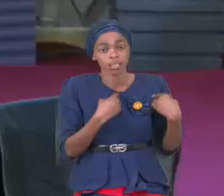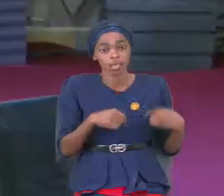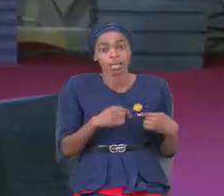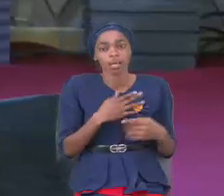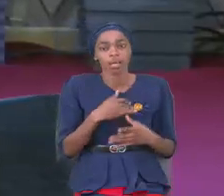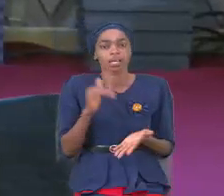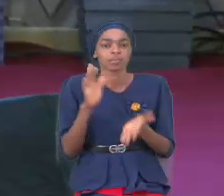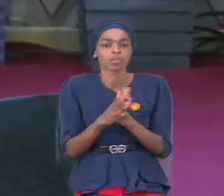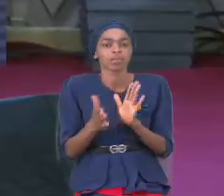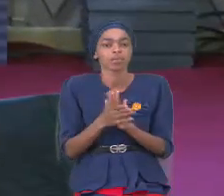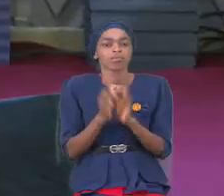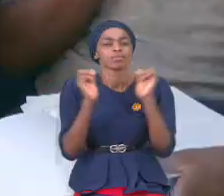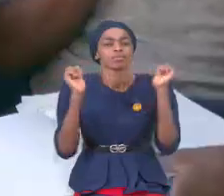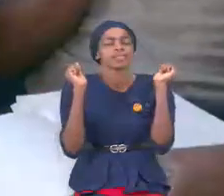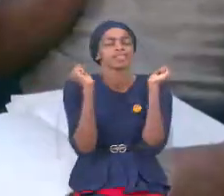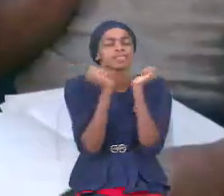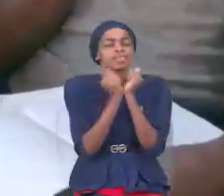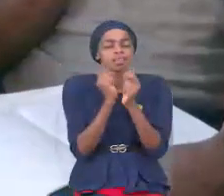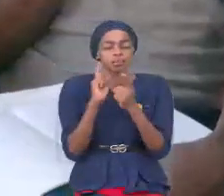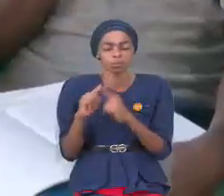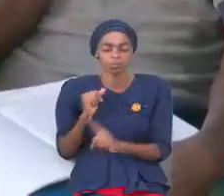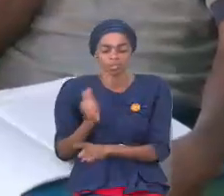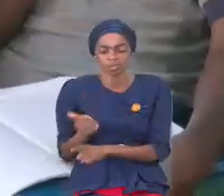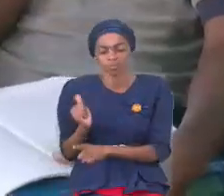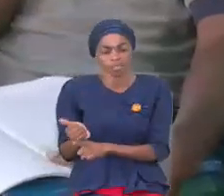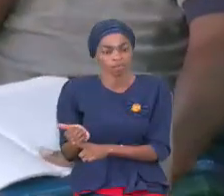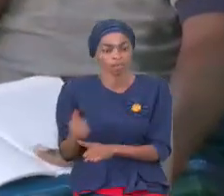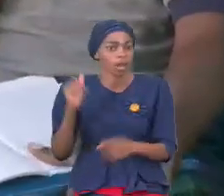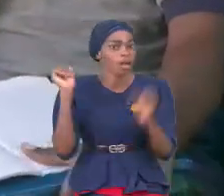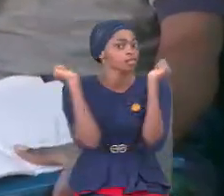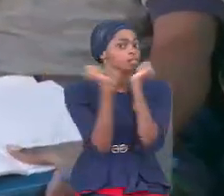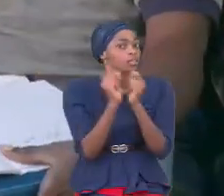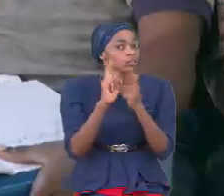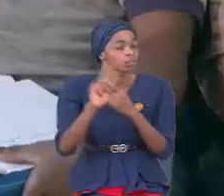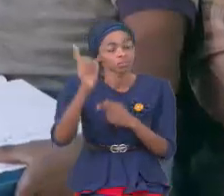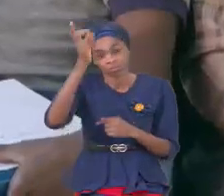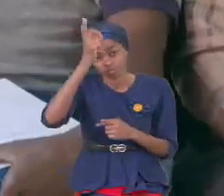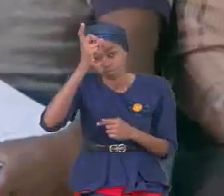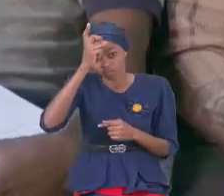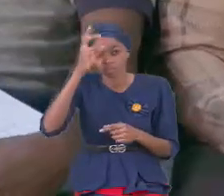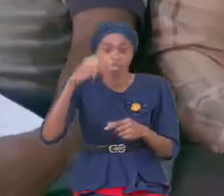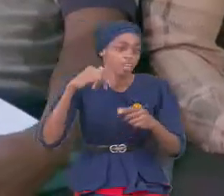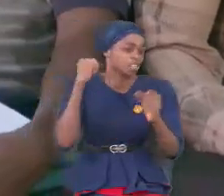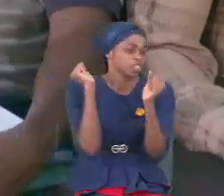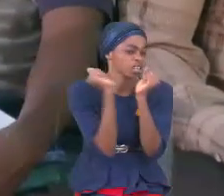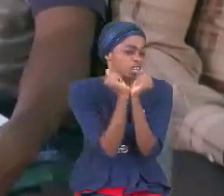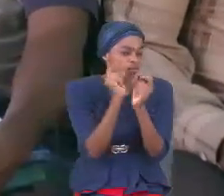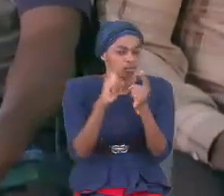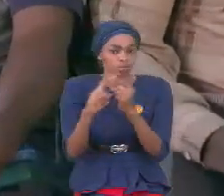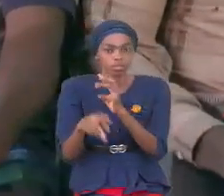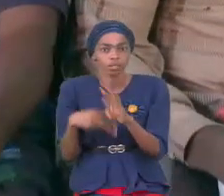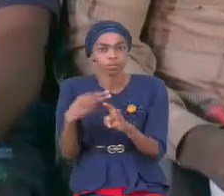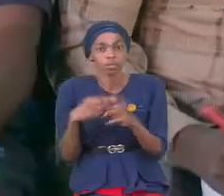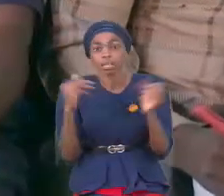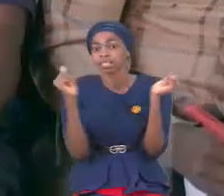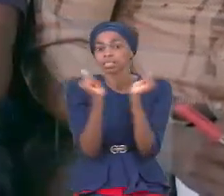slave to himself, a slave to the devil, a slave to society, a slave to